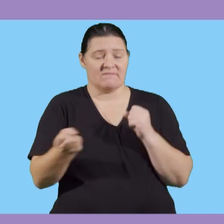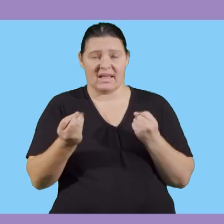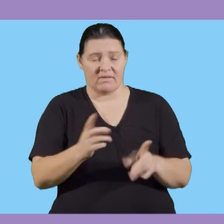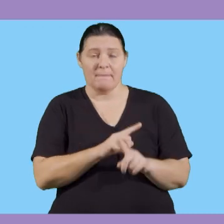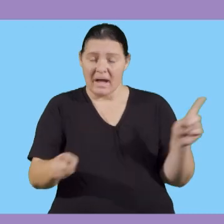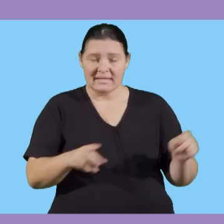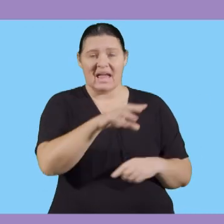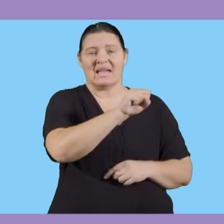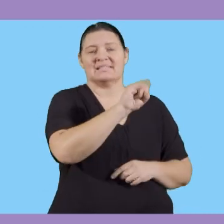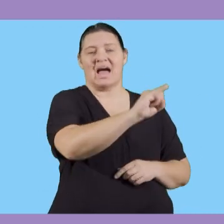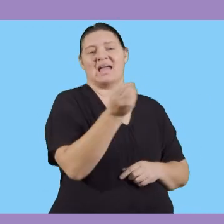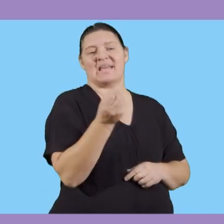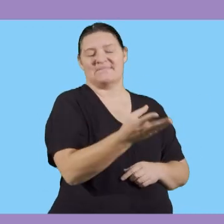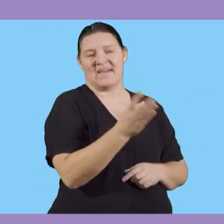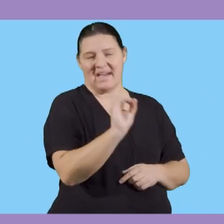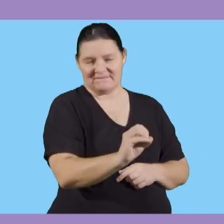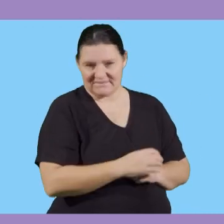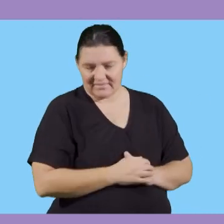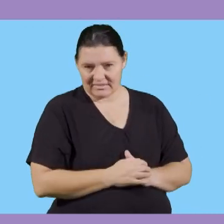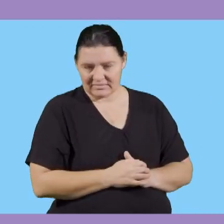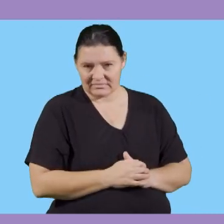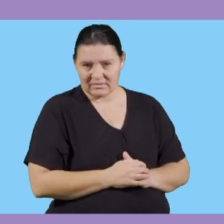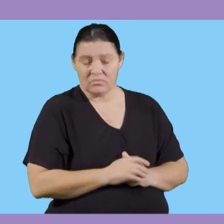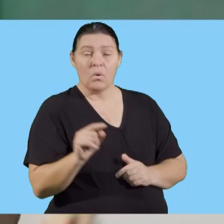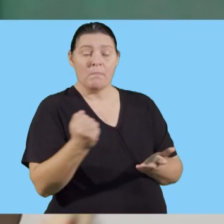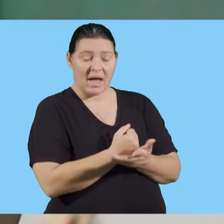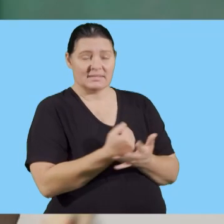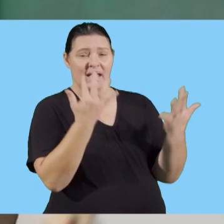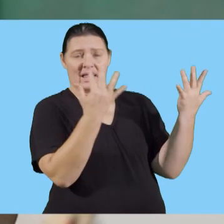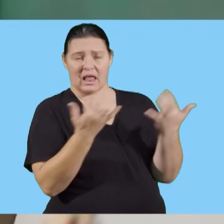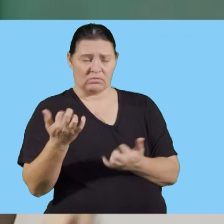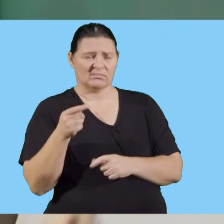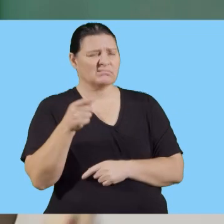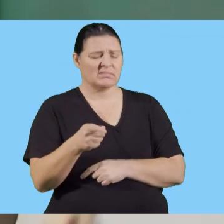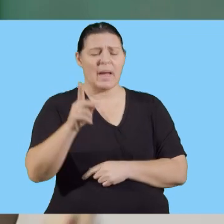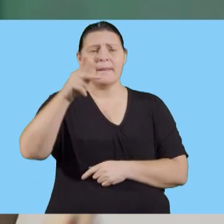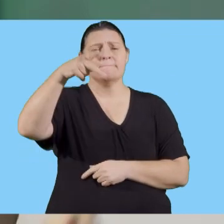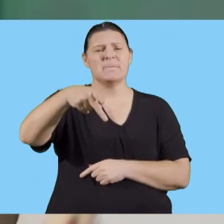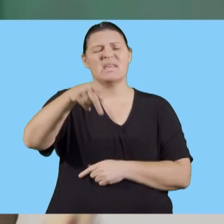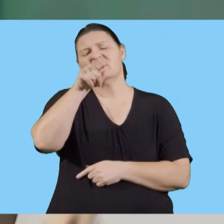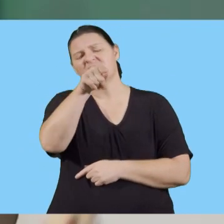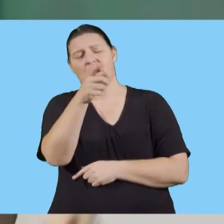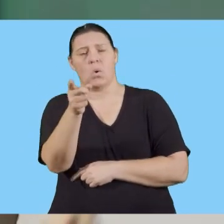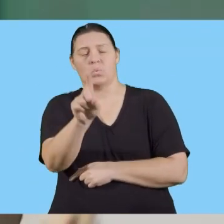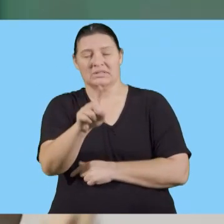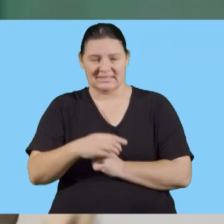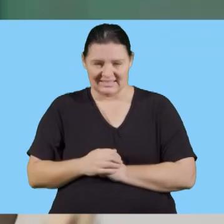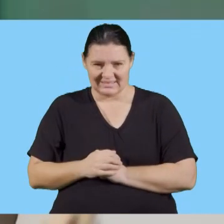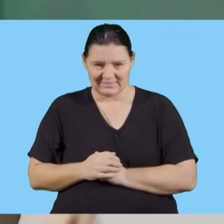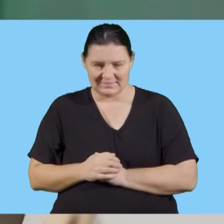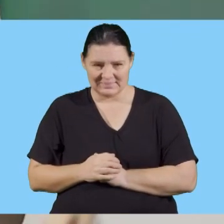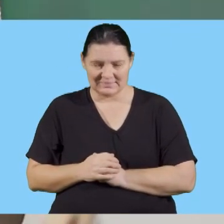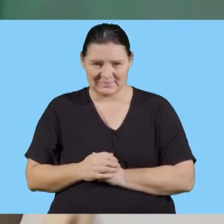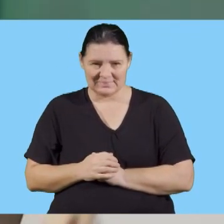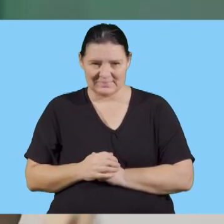amount, but you are given the total amount. You need to calculate what was the principal amount that